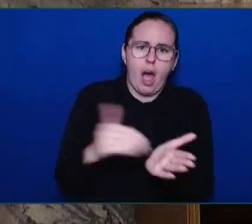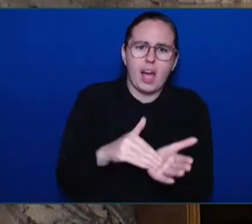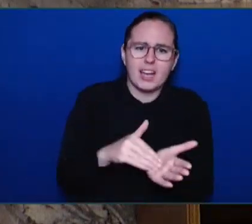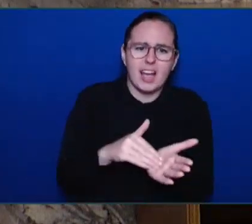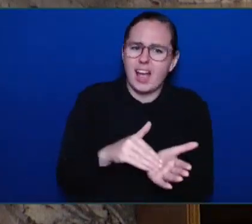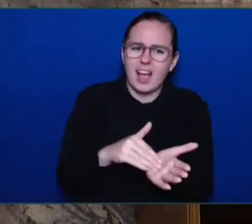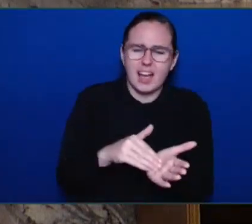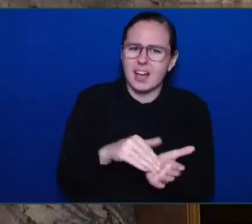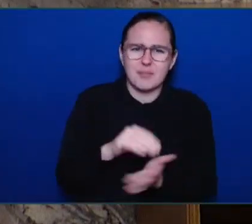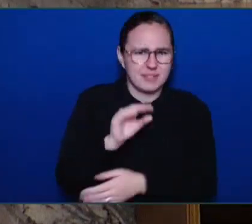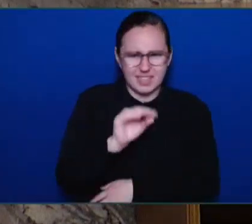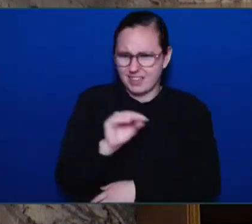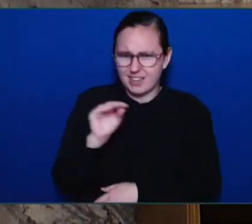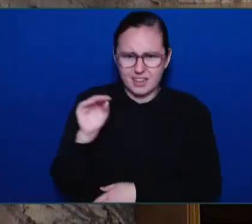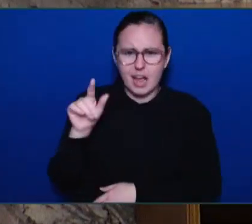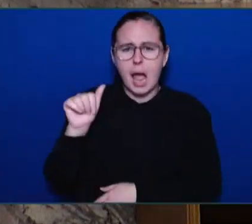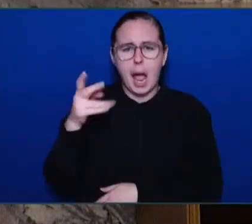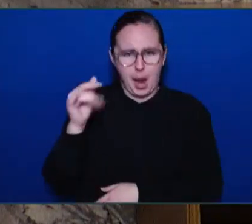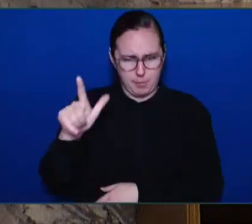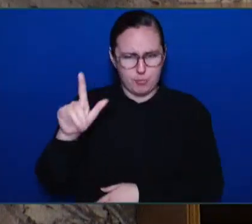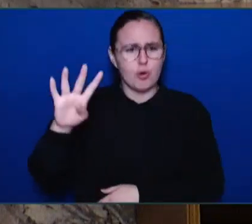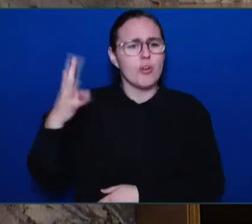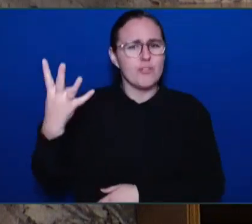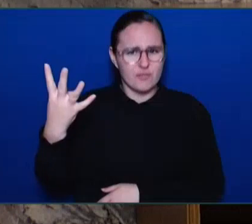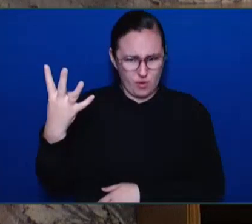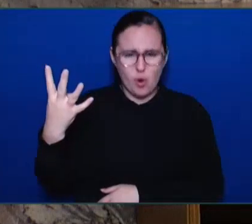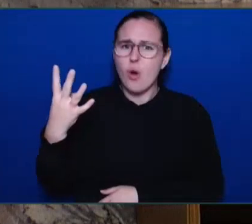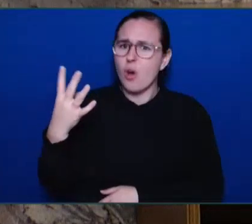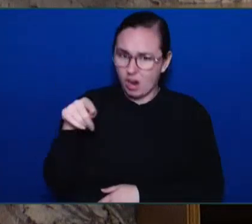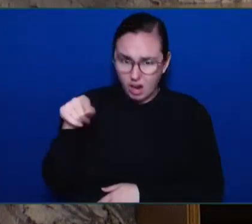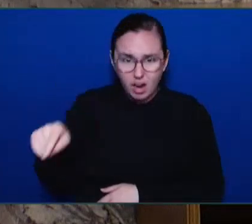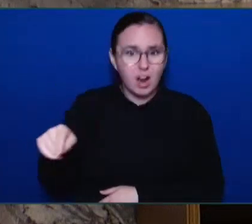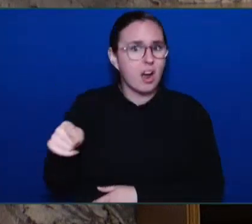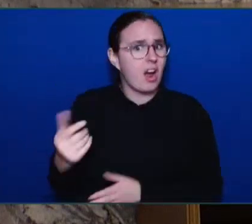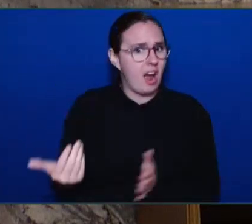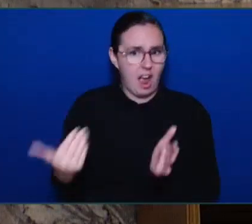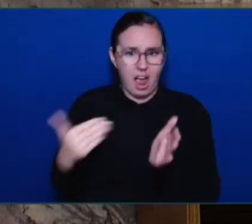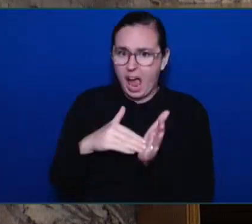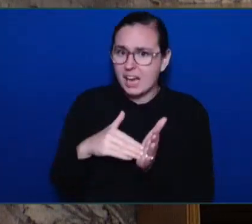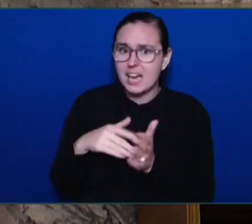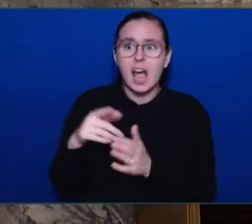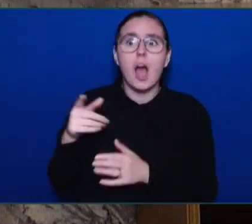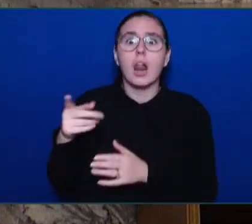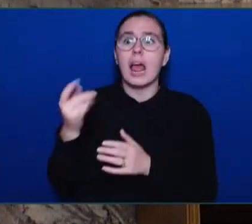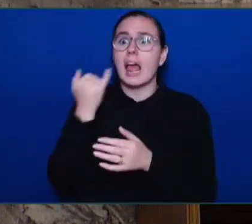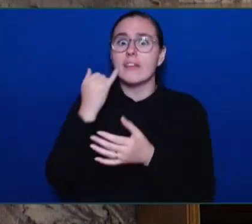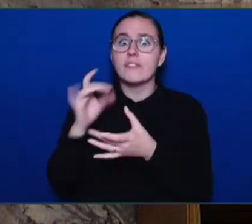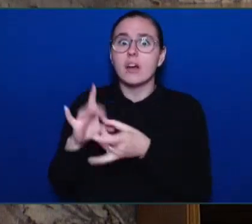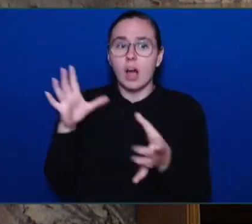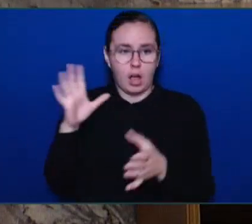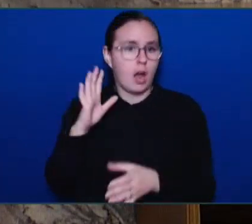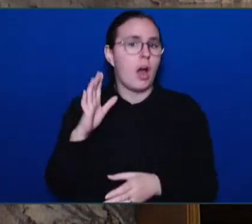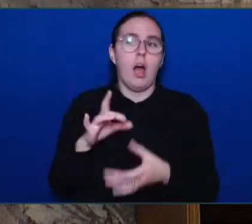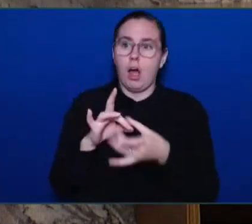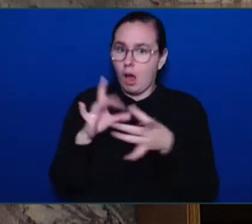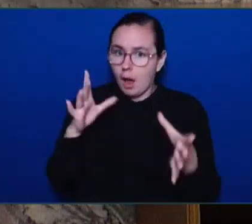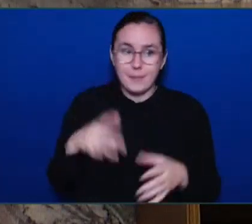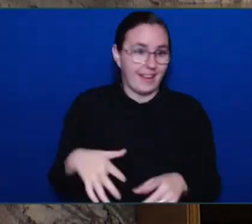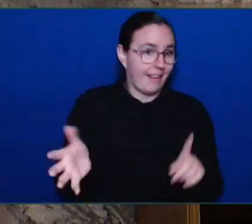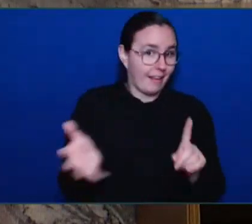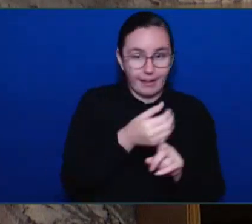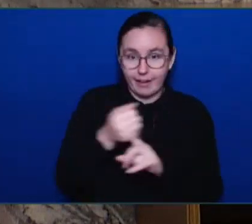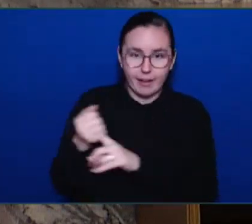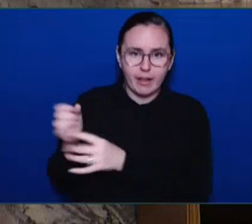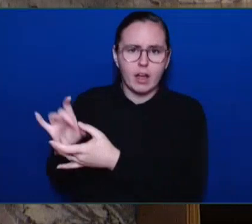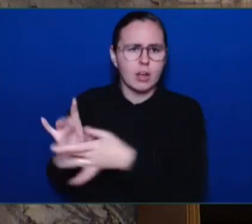this Premier's catch and release system. The violence on our streets, as we have seen day after day, and the